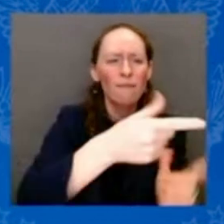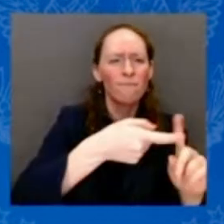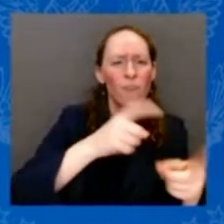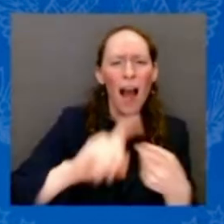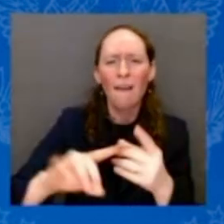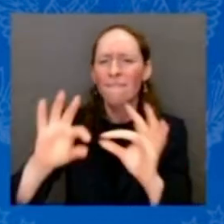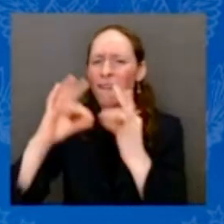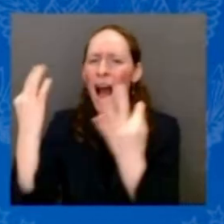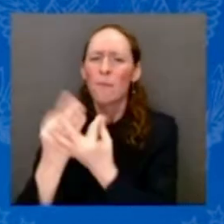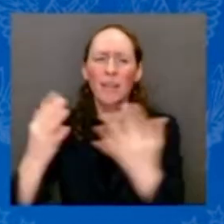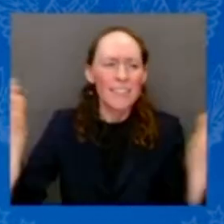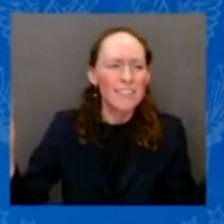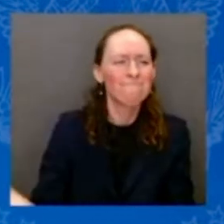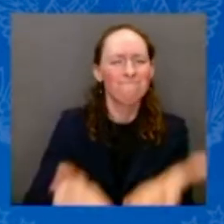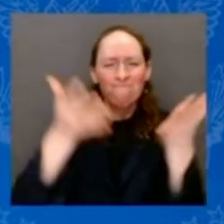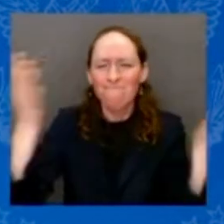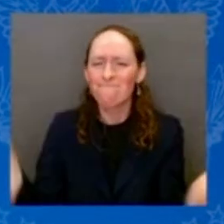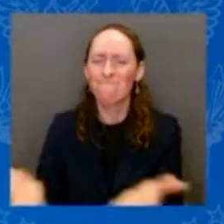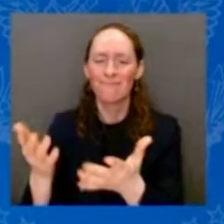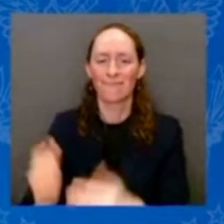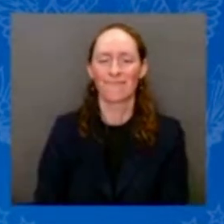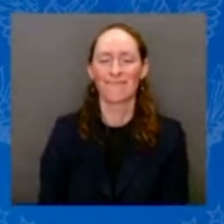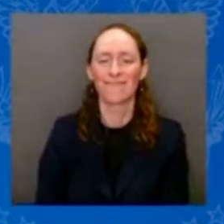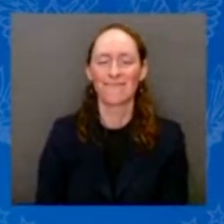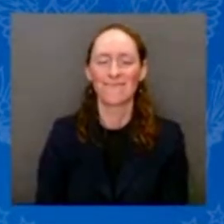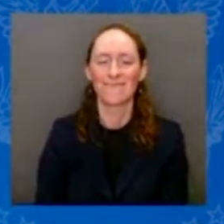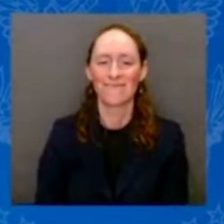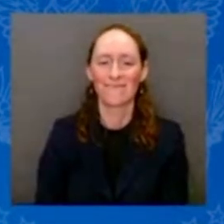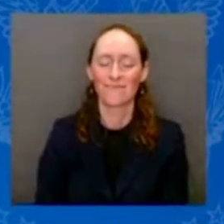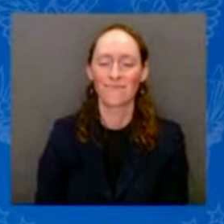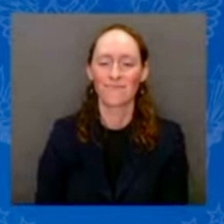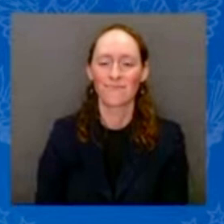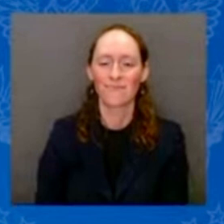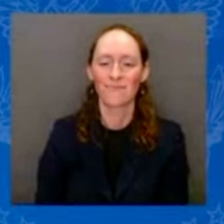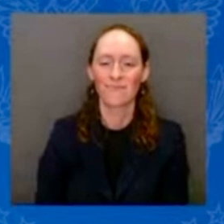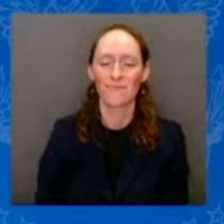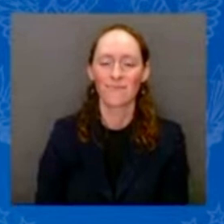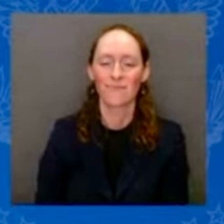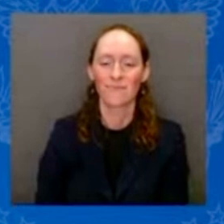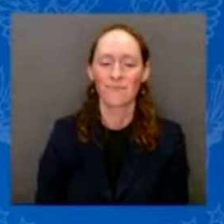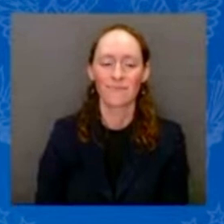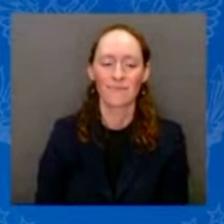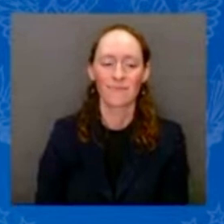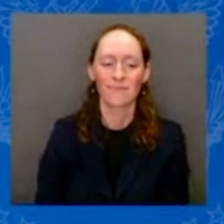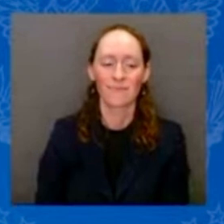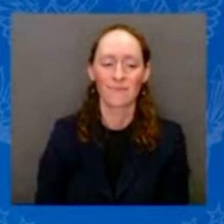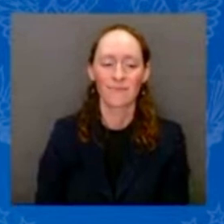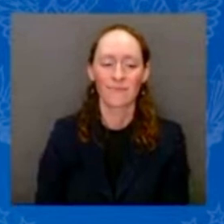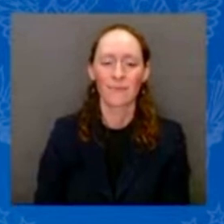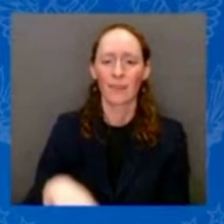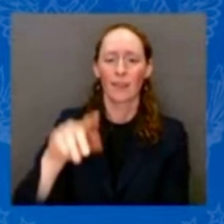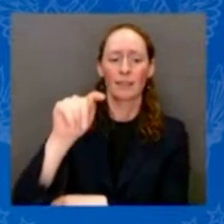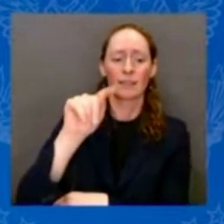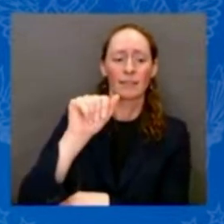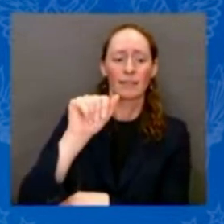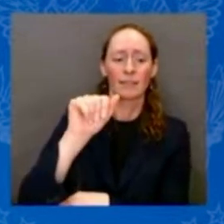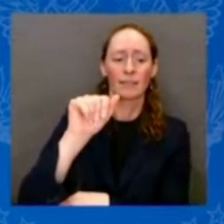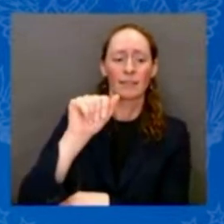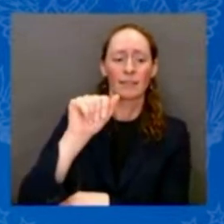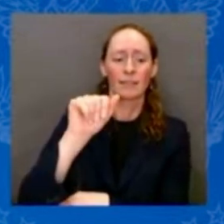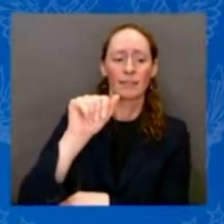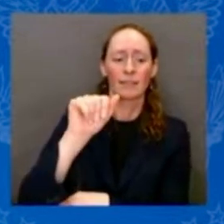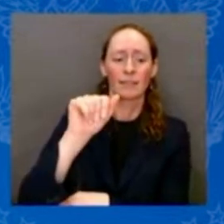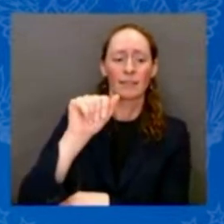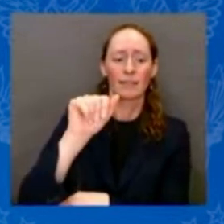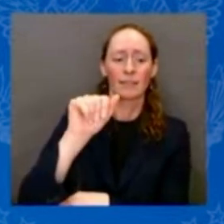Tao Yo, 64, a lifelong learner. He retired as a business manager and was pursuing a second career as